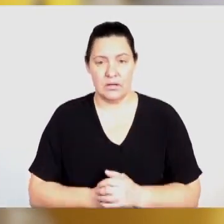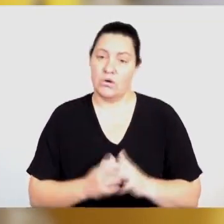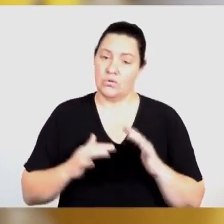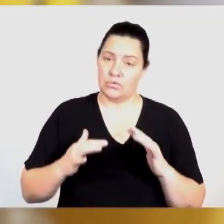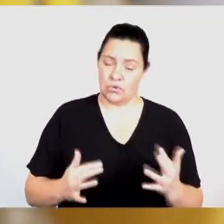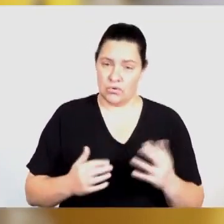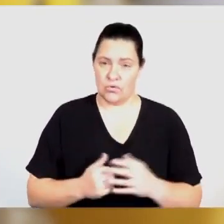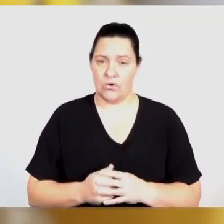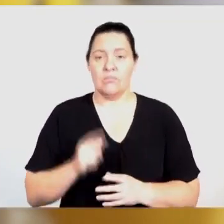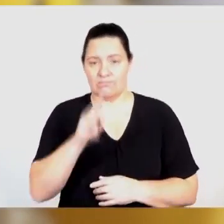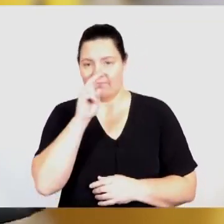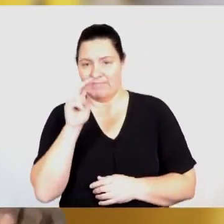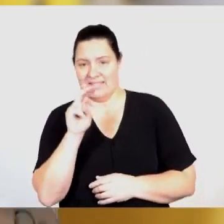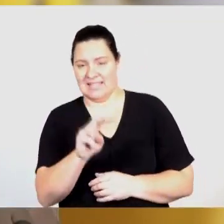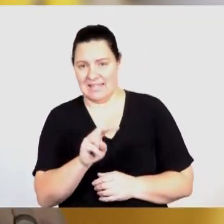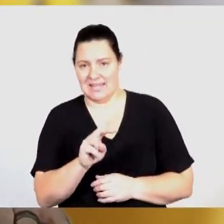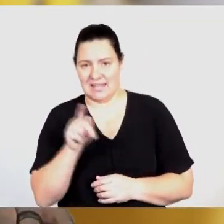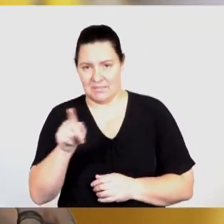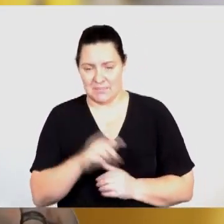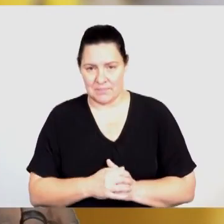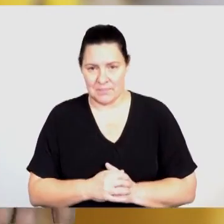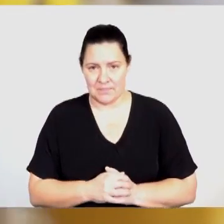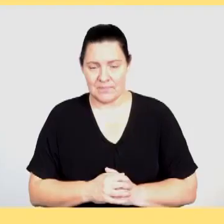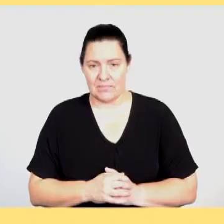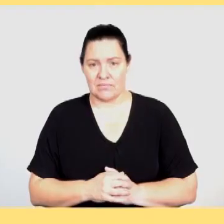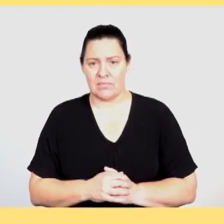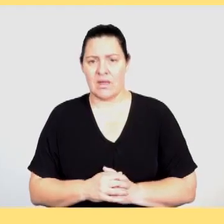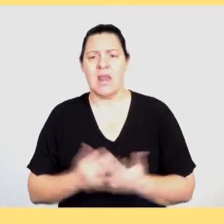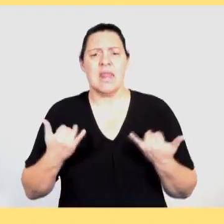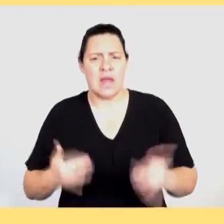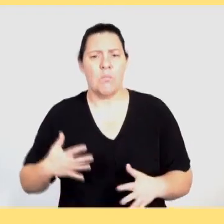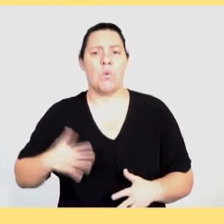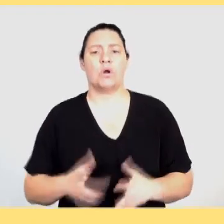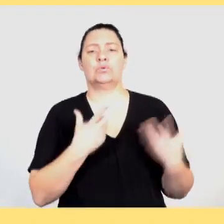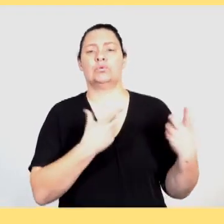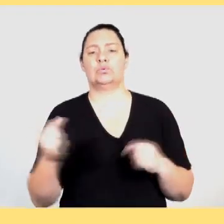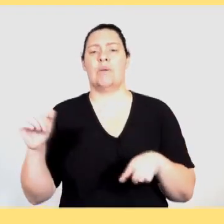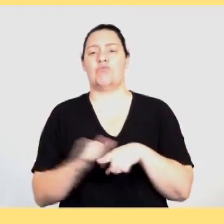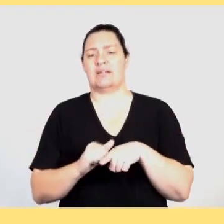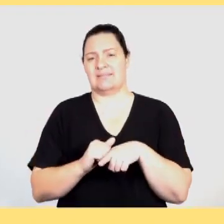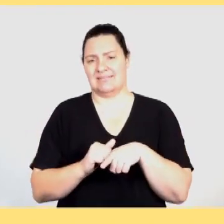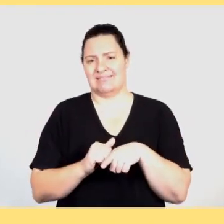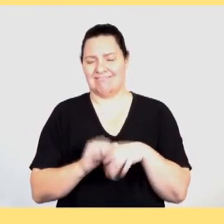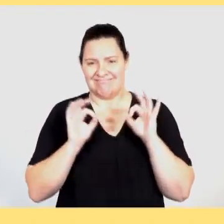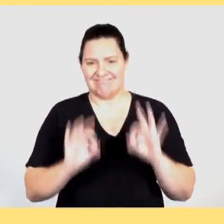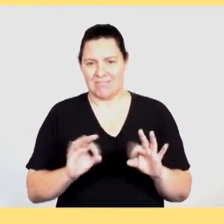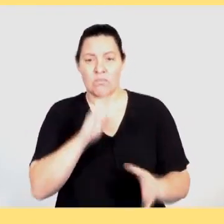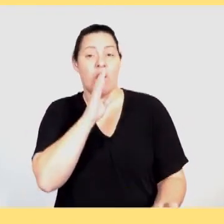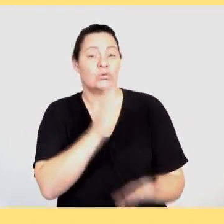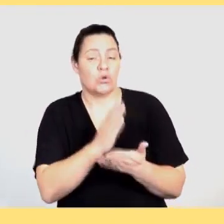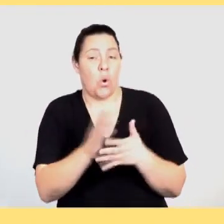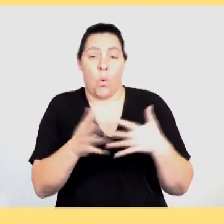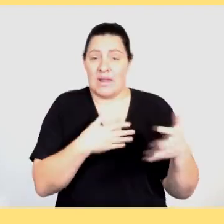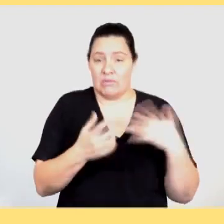Okay, so that is what you see over there. I want us now to quickly do it practically. Practically,